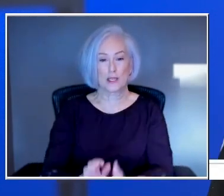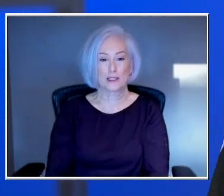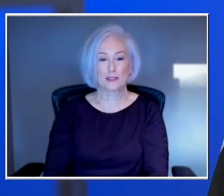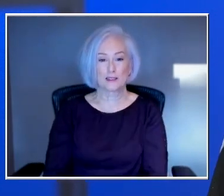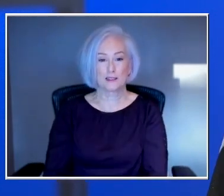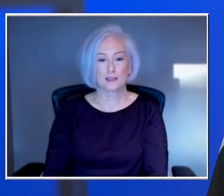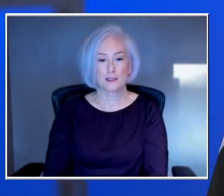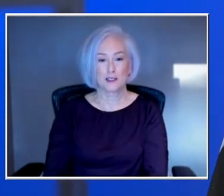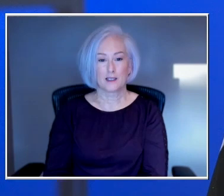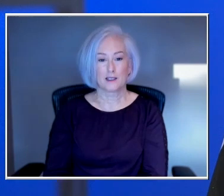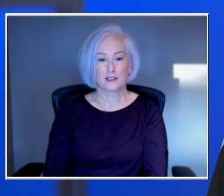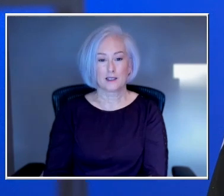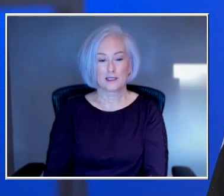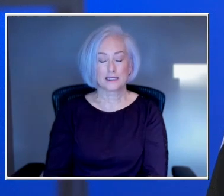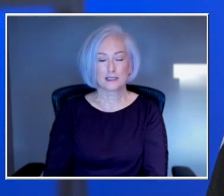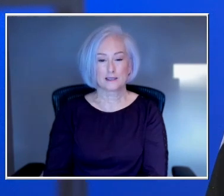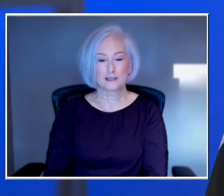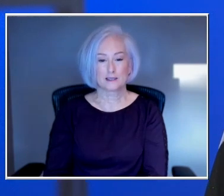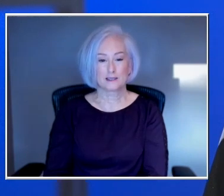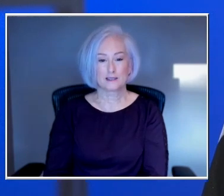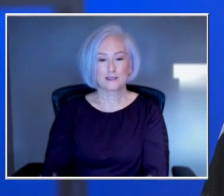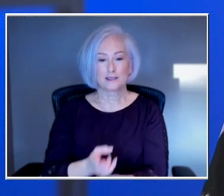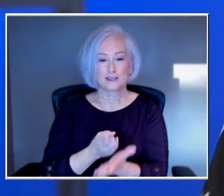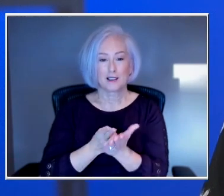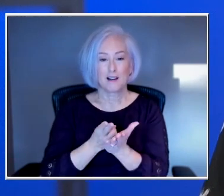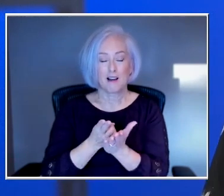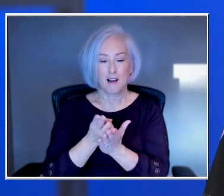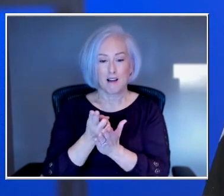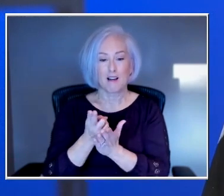and honestly, it's just